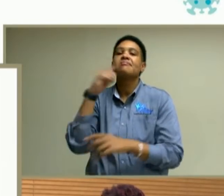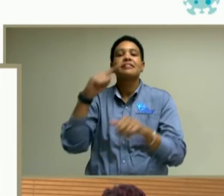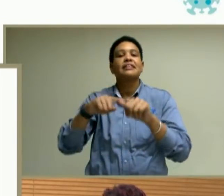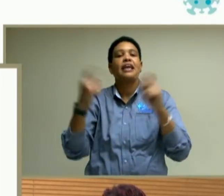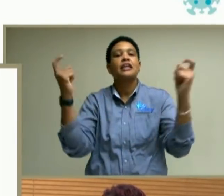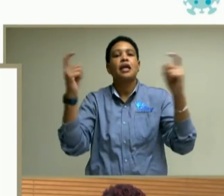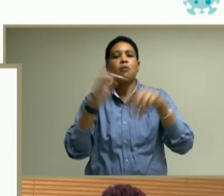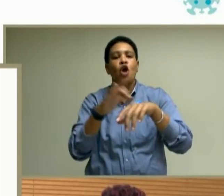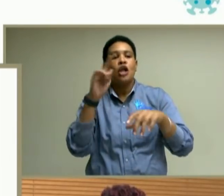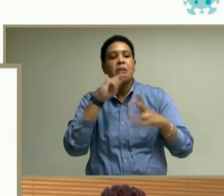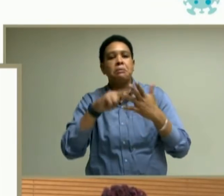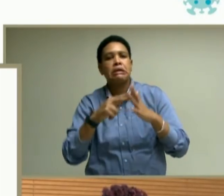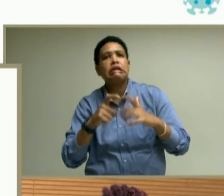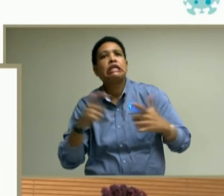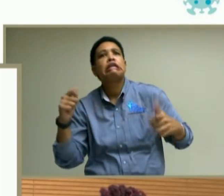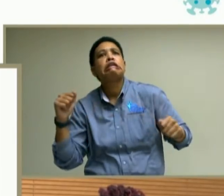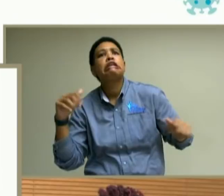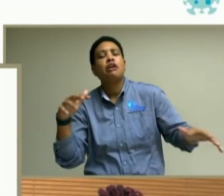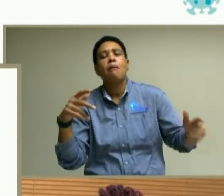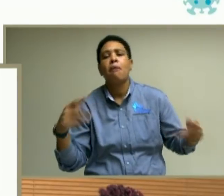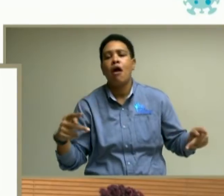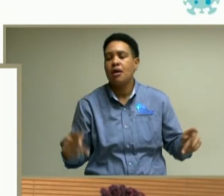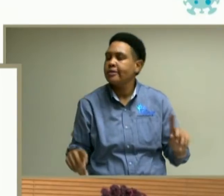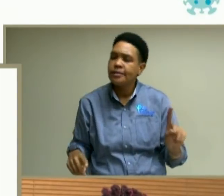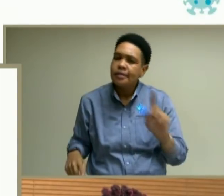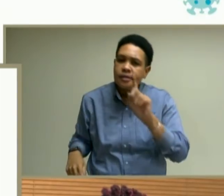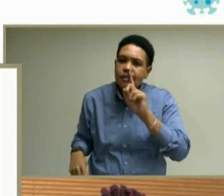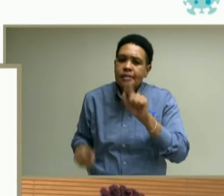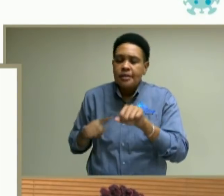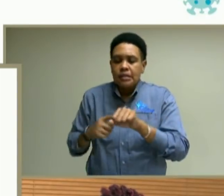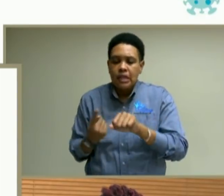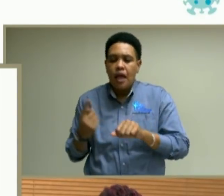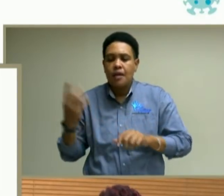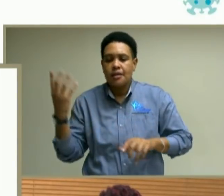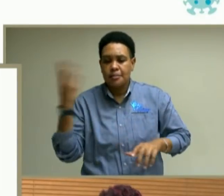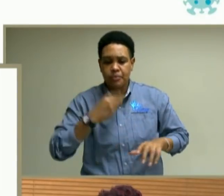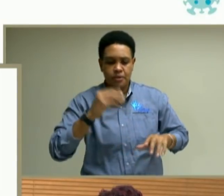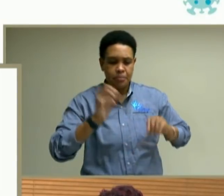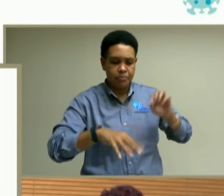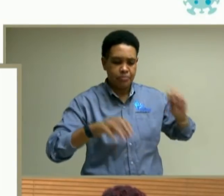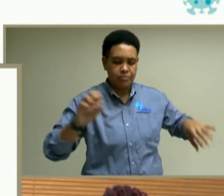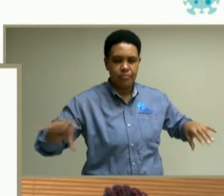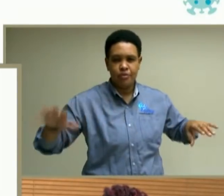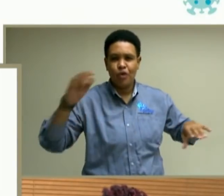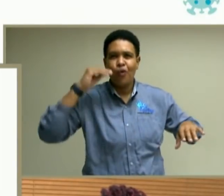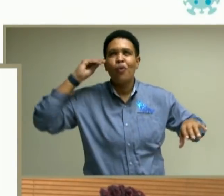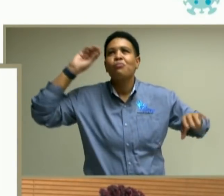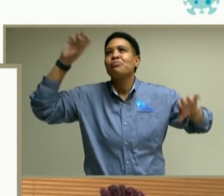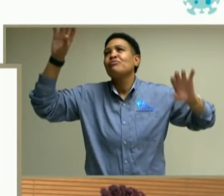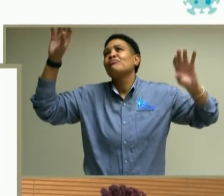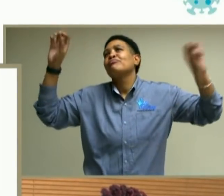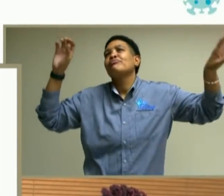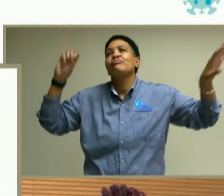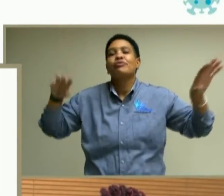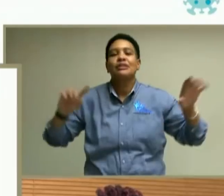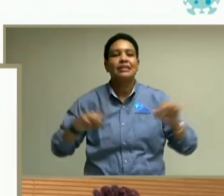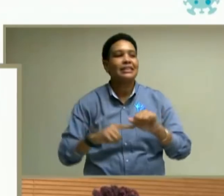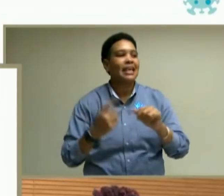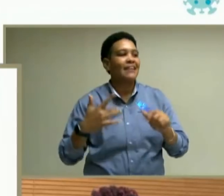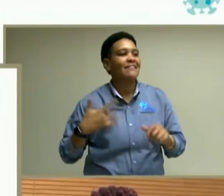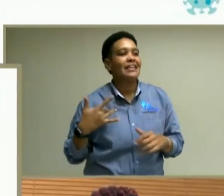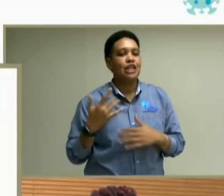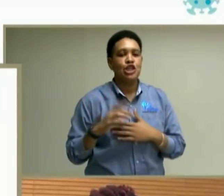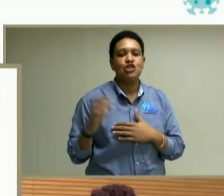big gathering or a party. We're just saying start decorating your house at this point in time so you can start to feel the